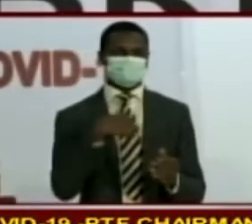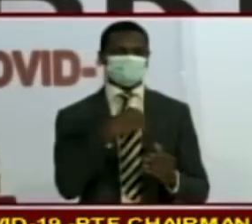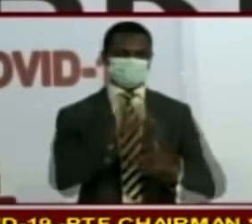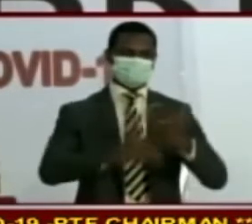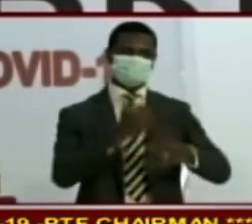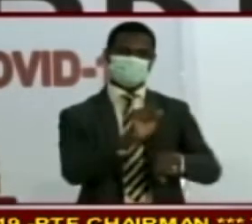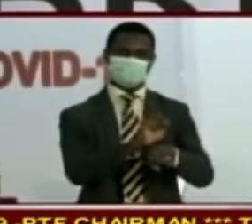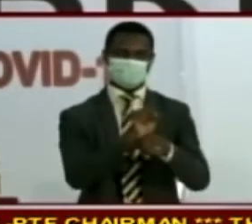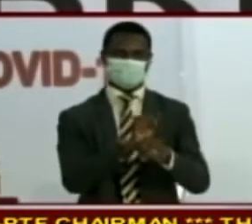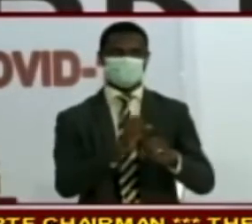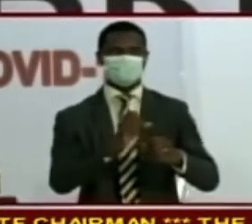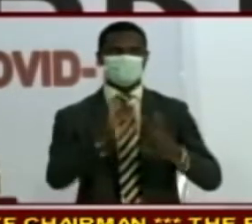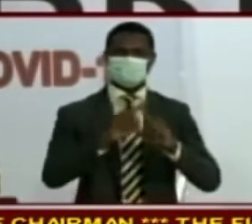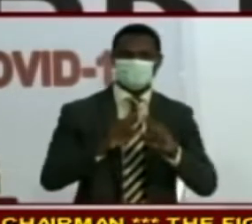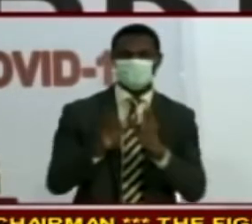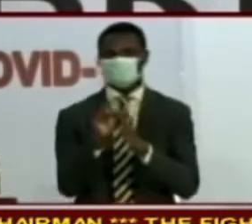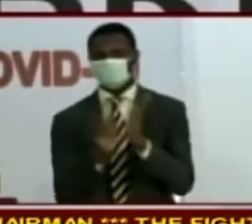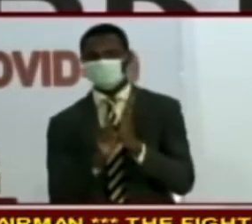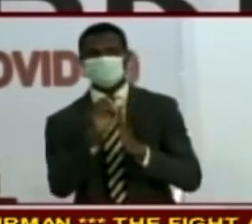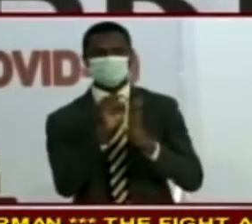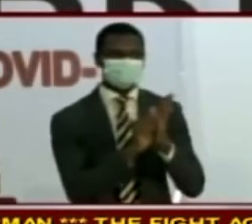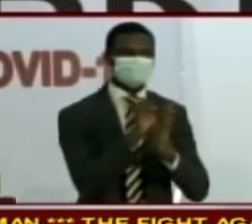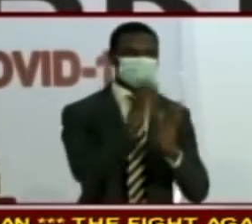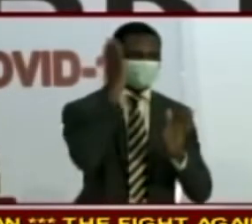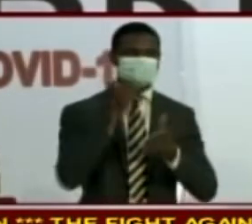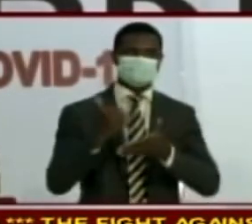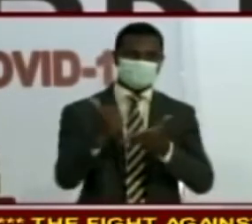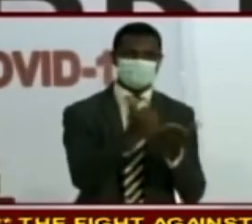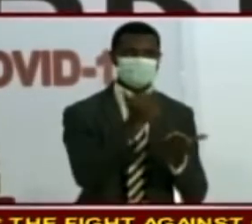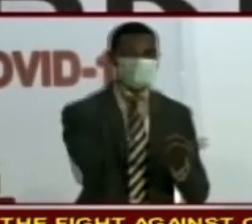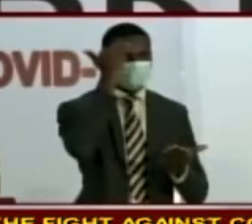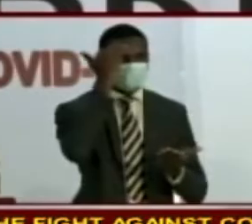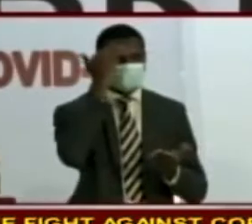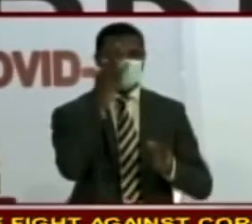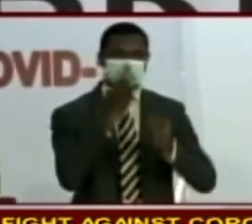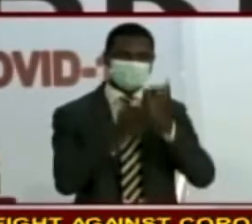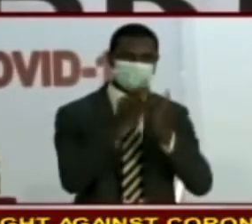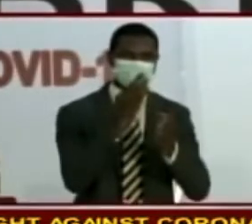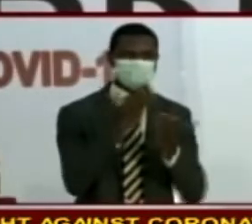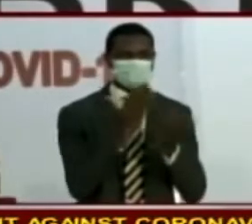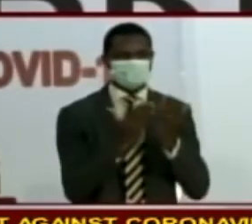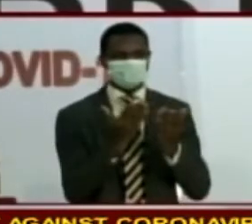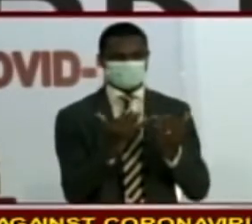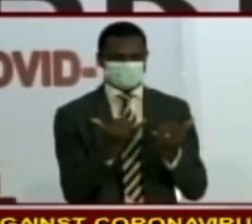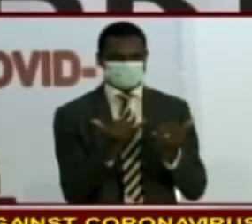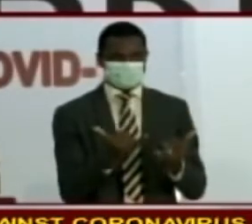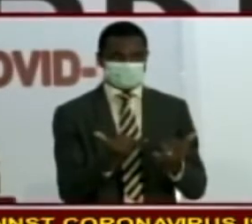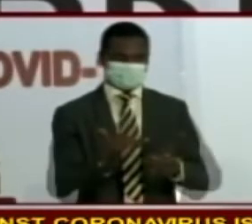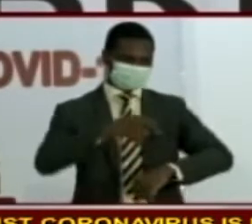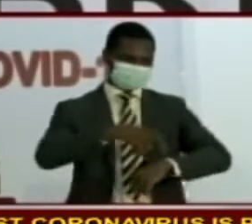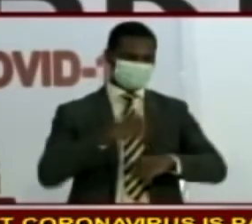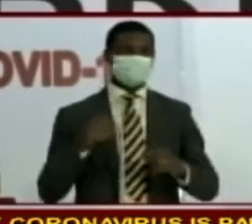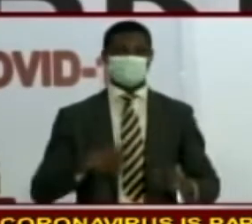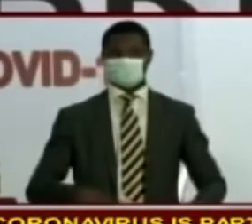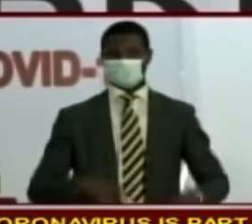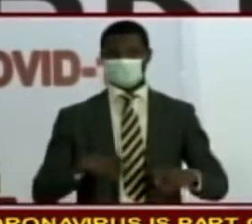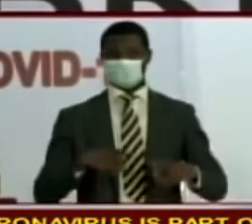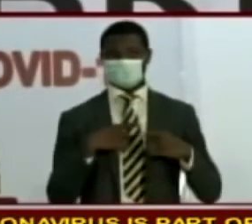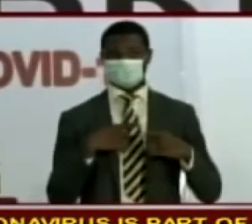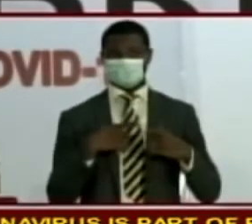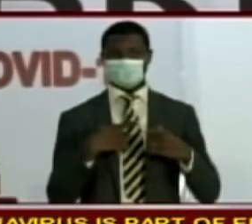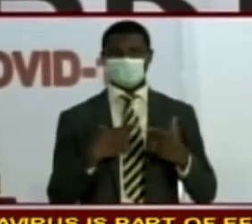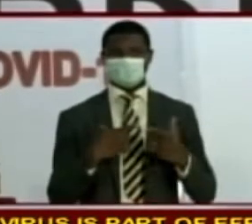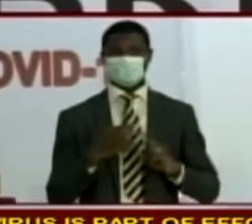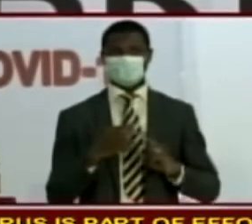replicate, there's always error within their nucleic acid. And this error accumulates over time. And the error could lead